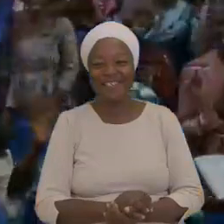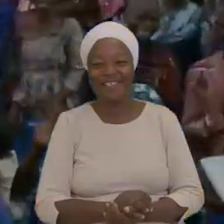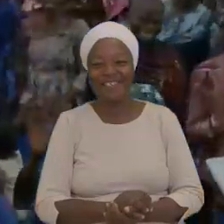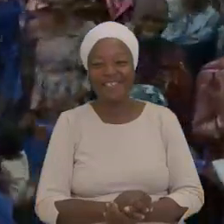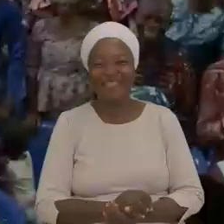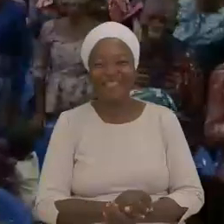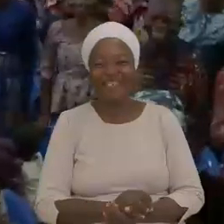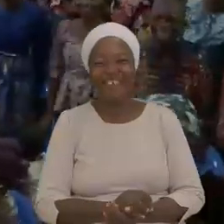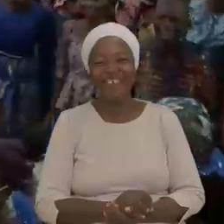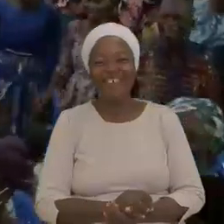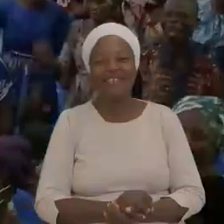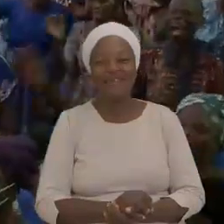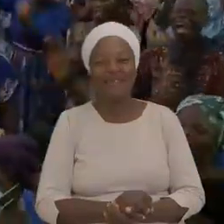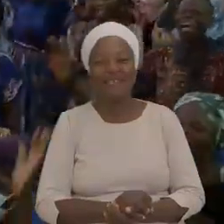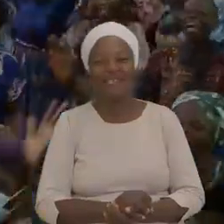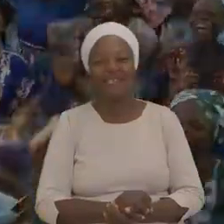c'est votre temps.